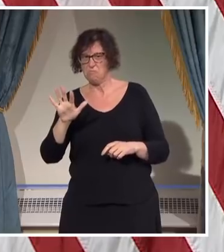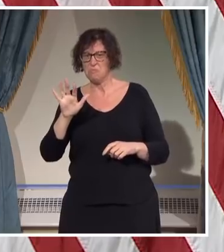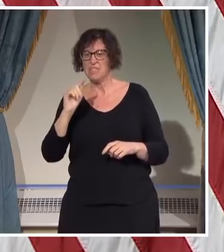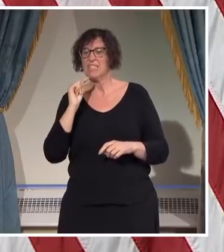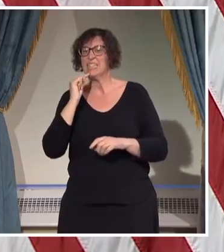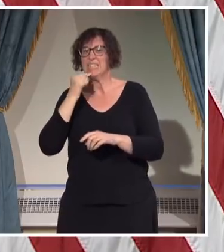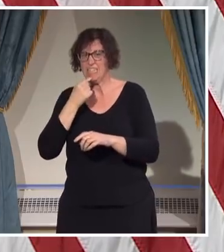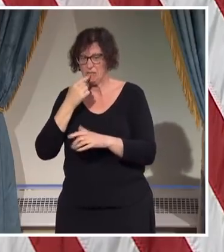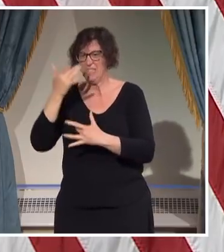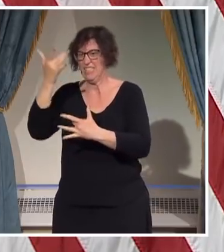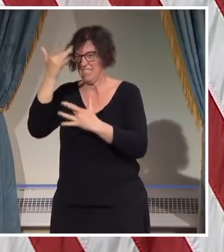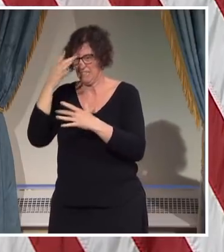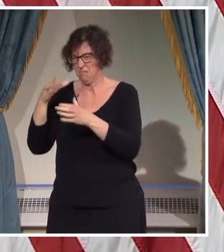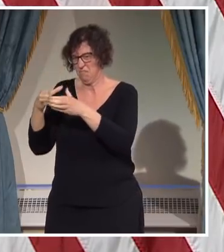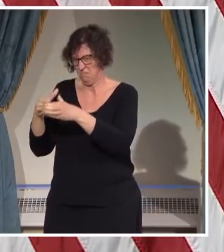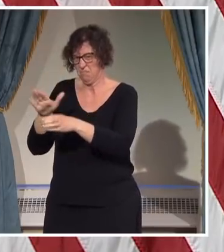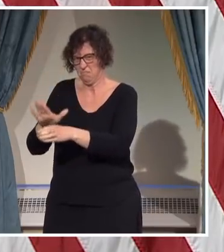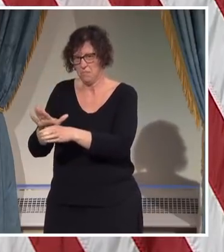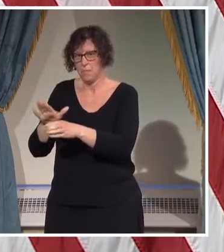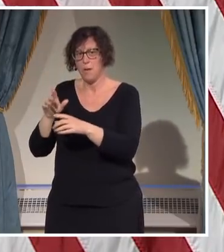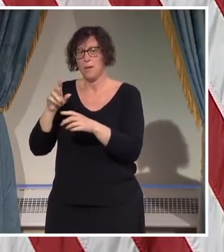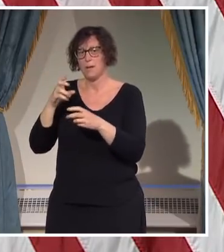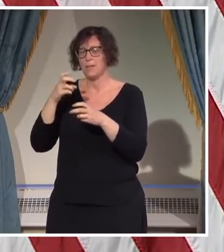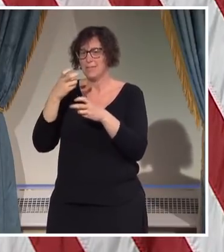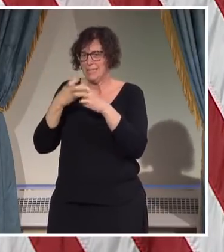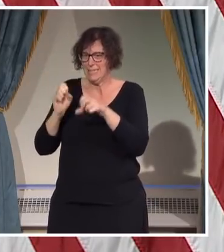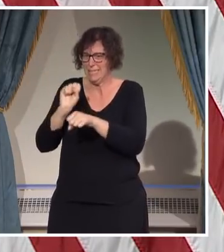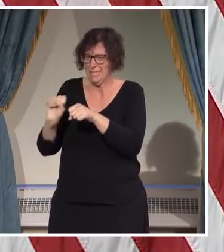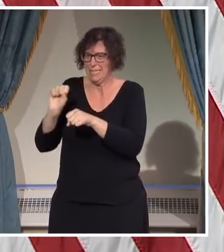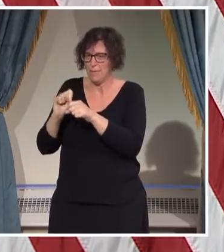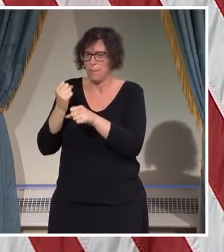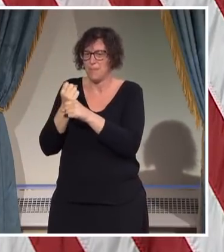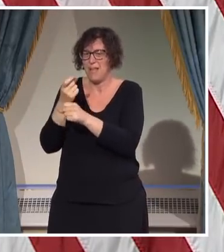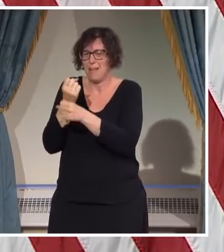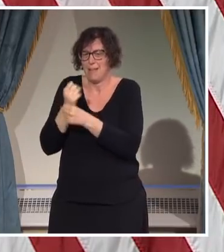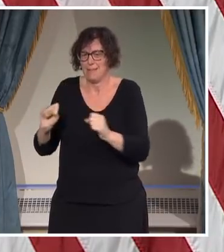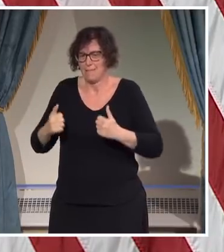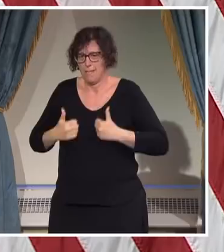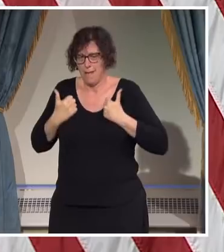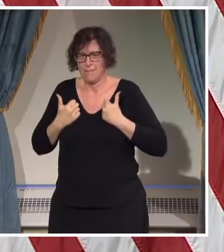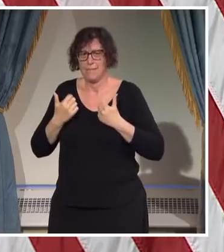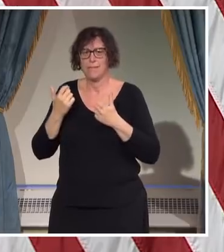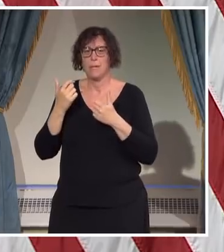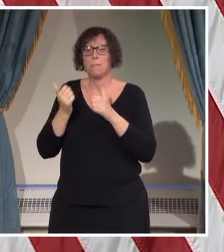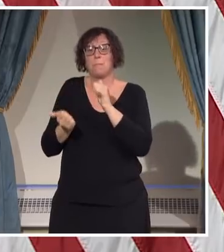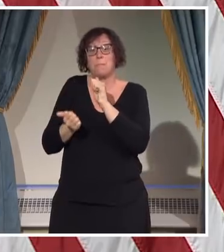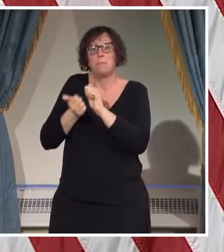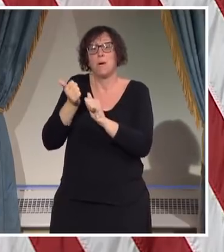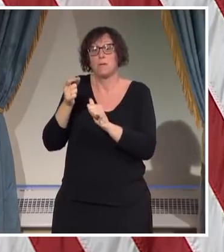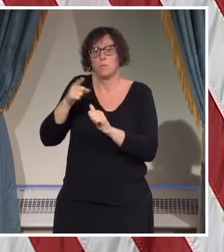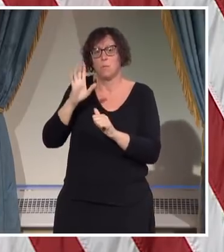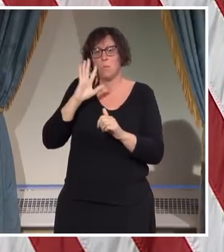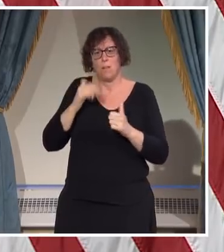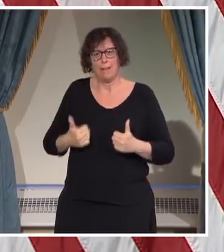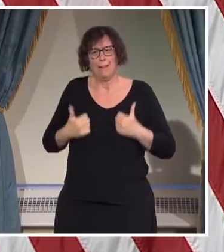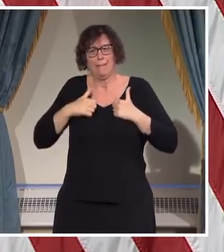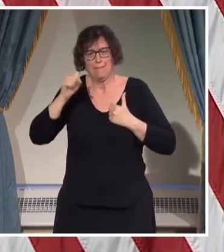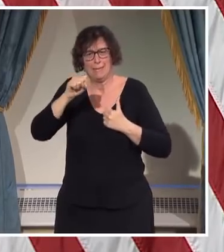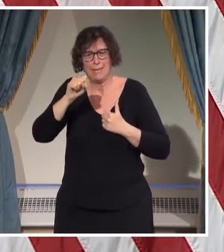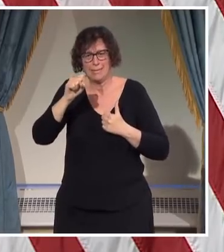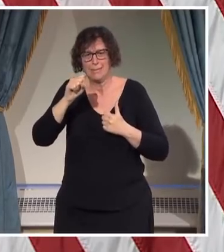course, the vast majority of even them will come through okay. But we have to make sure of that by really having all the health care they need